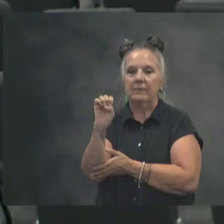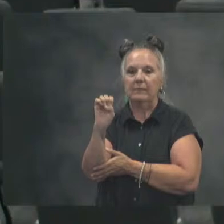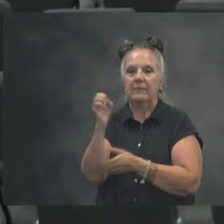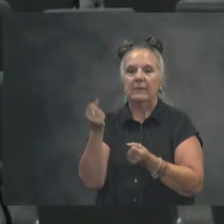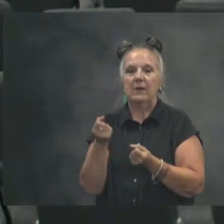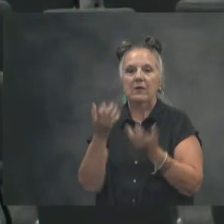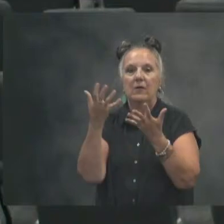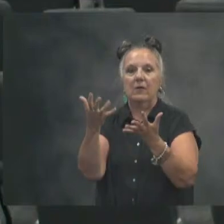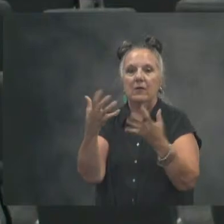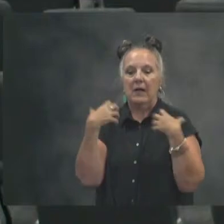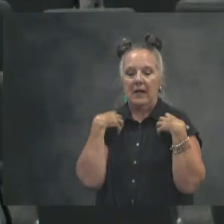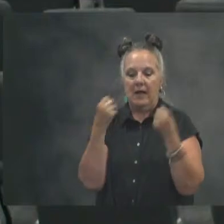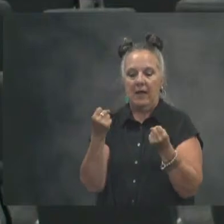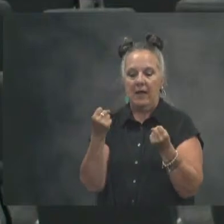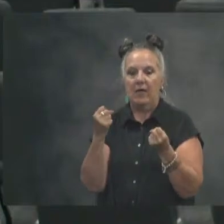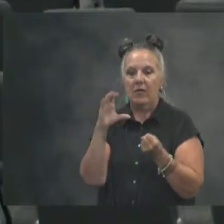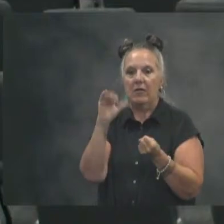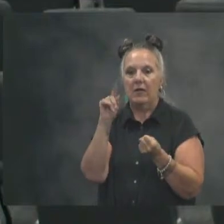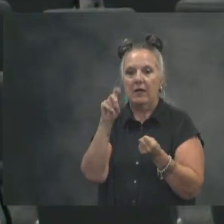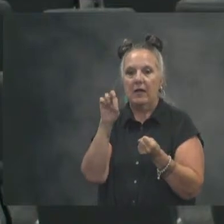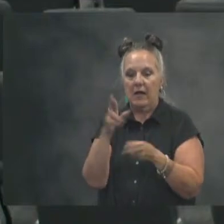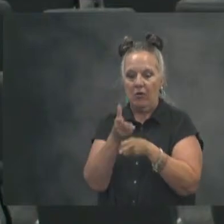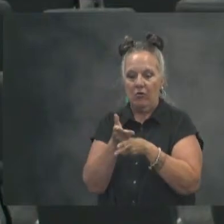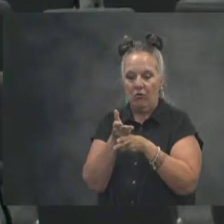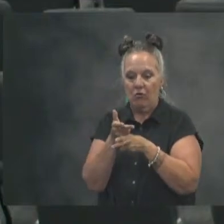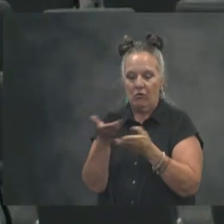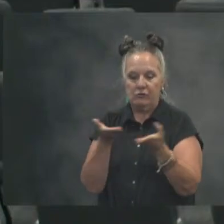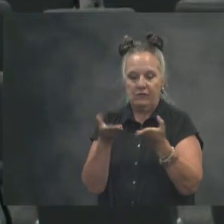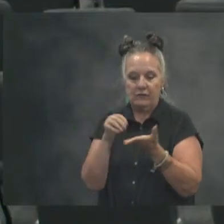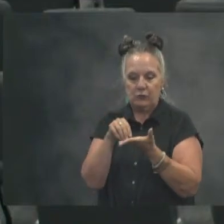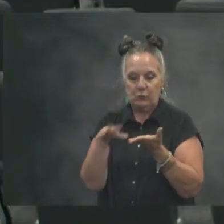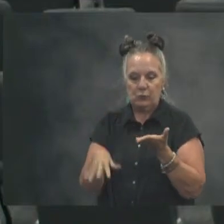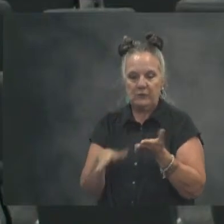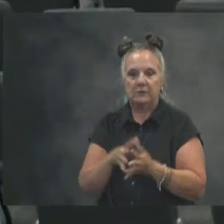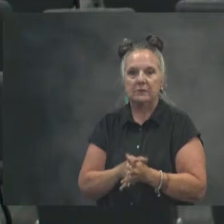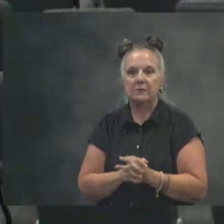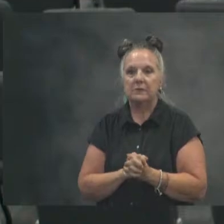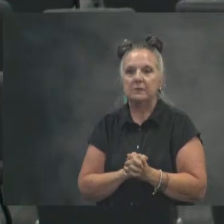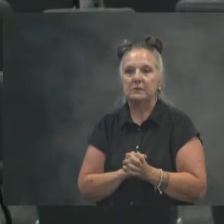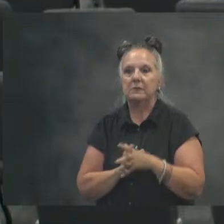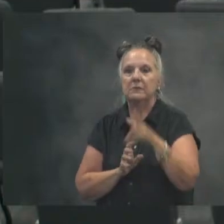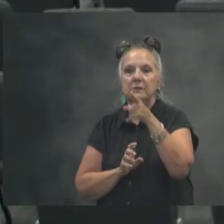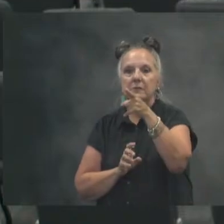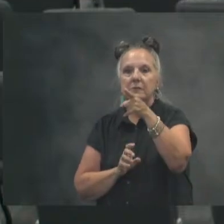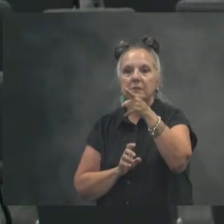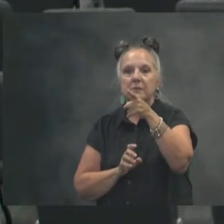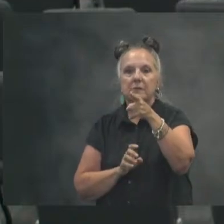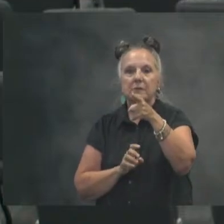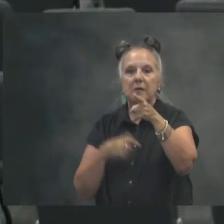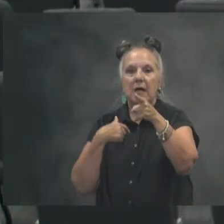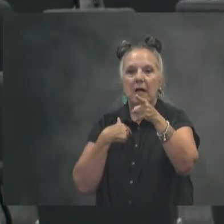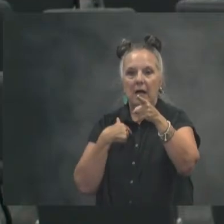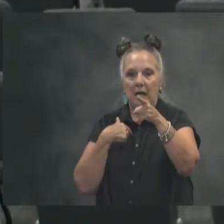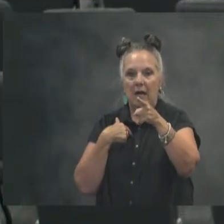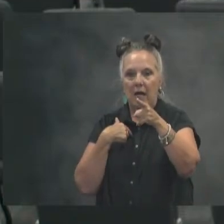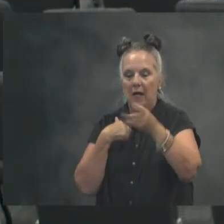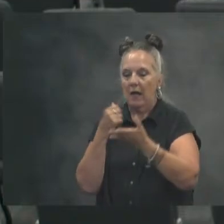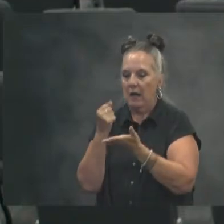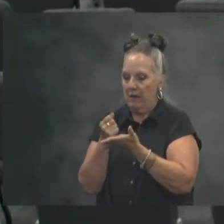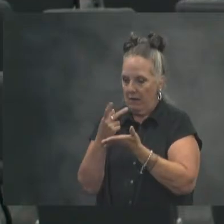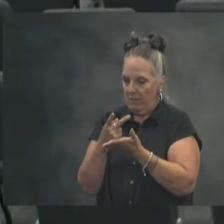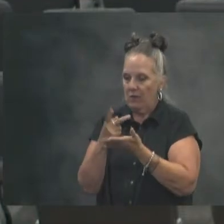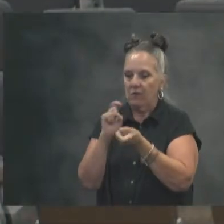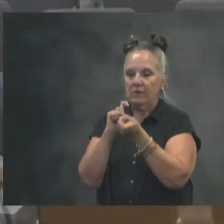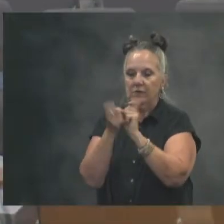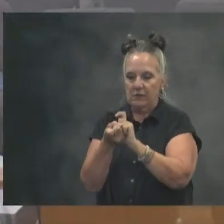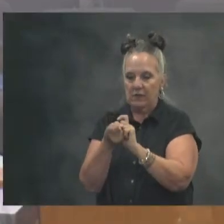providing personal health care services to students. Is there a motion, please? Madam President, I move to approve the second reading of proposed